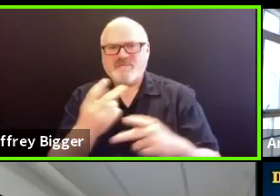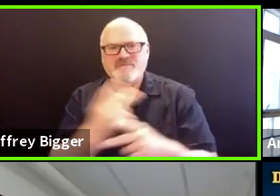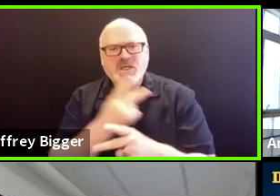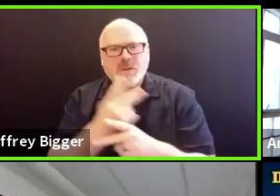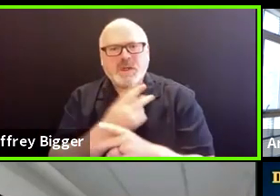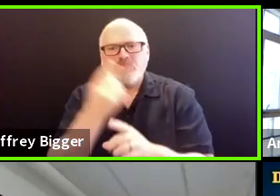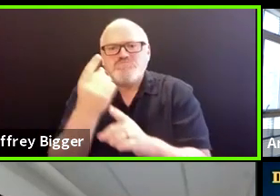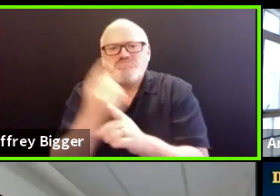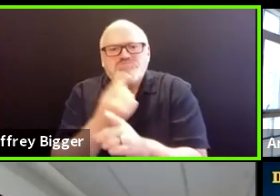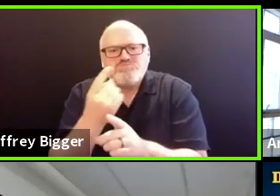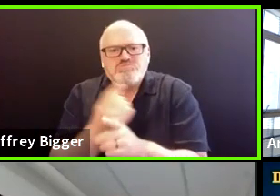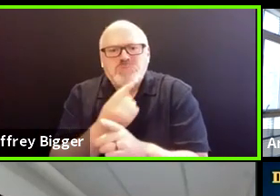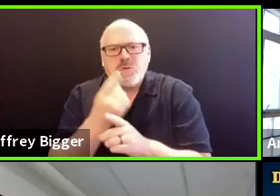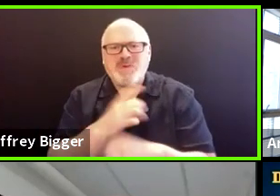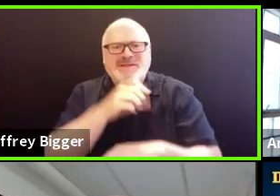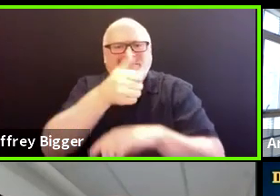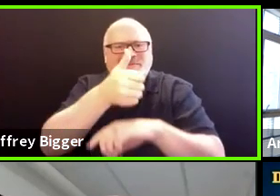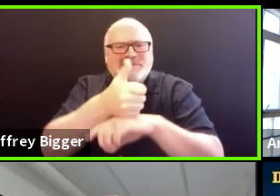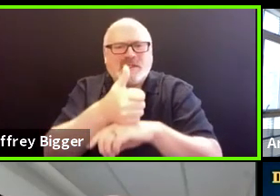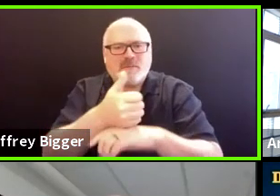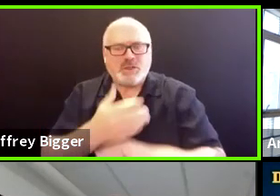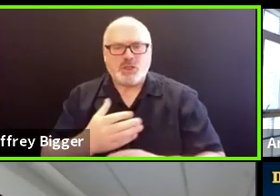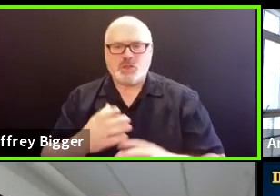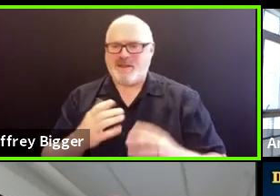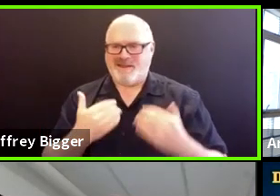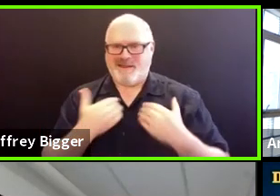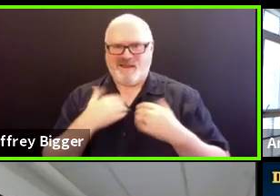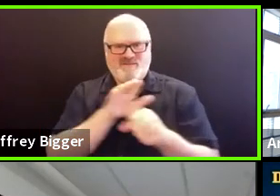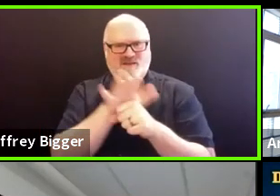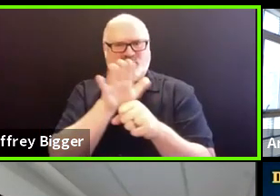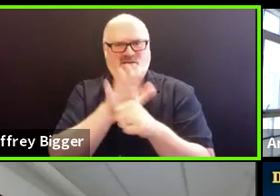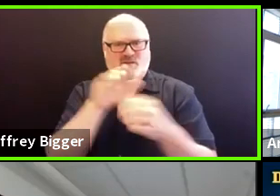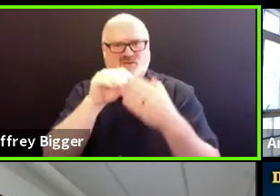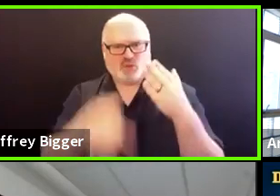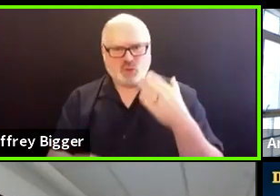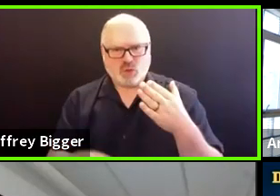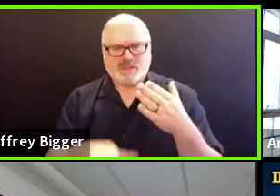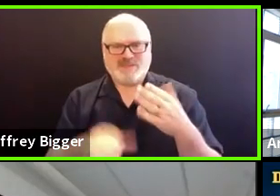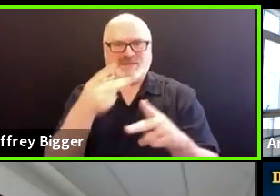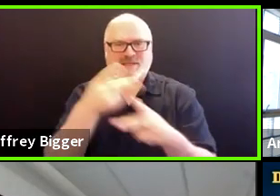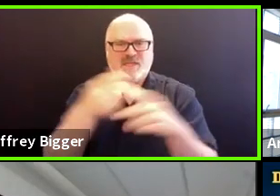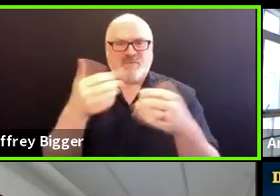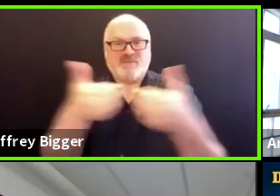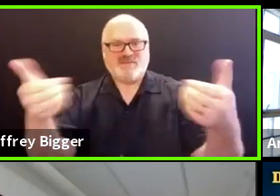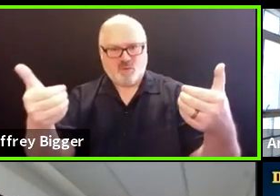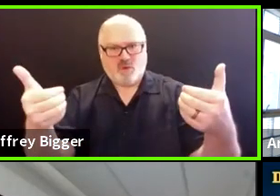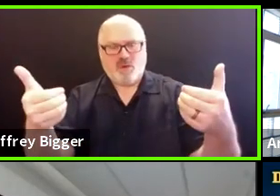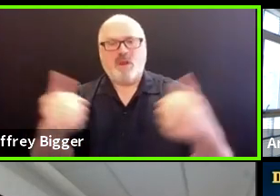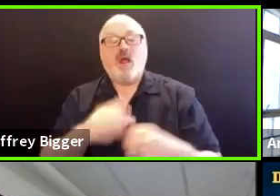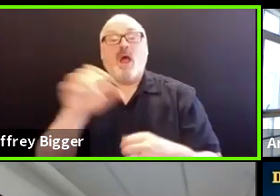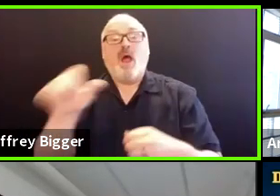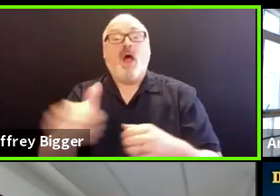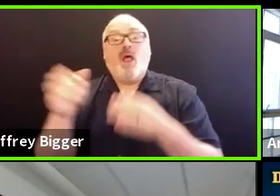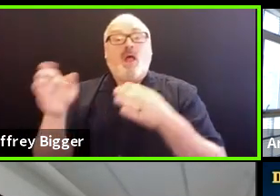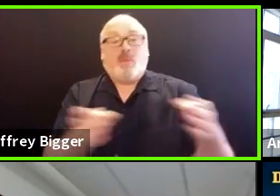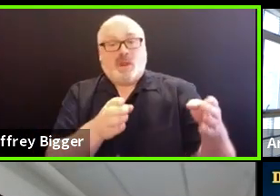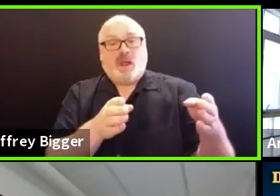appropriate room to accommodate the number of students. There are other classes which were planned to be or already